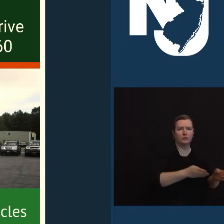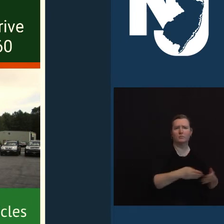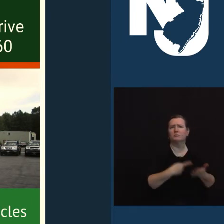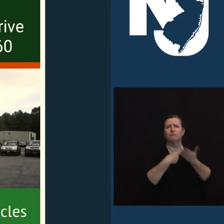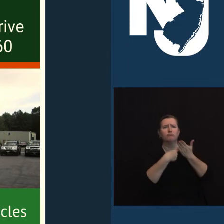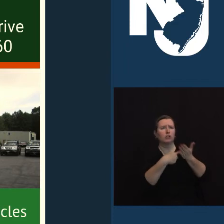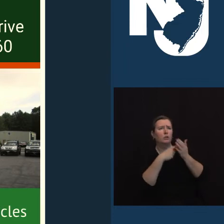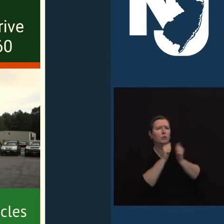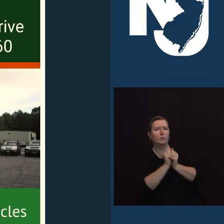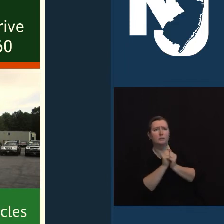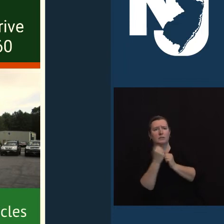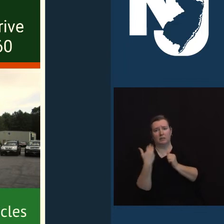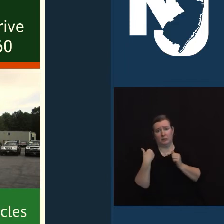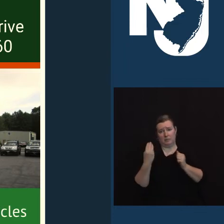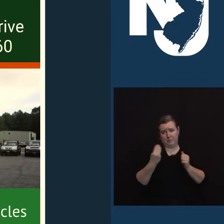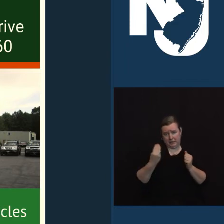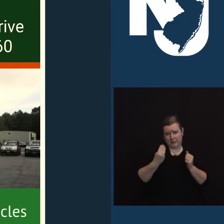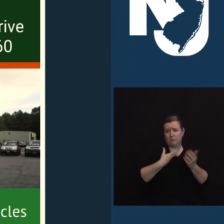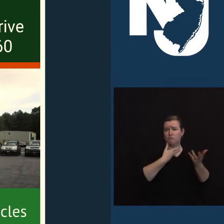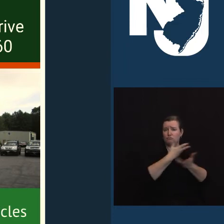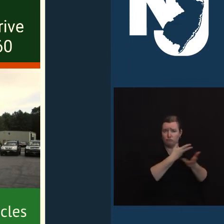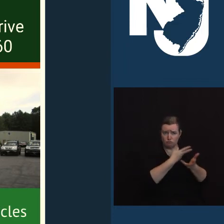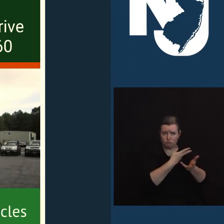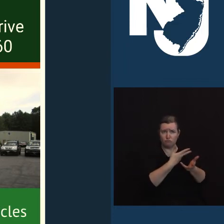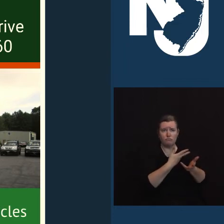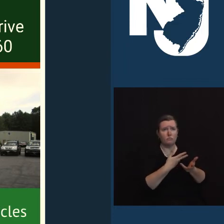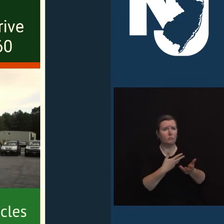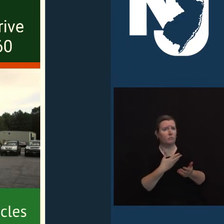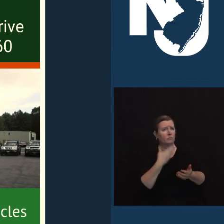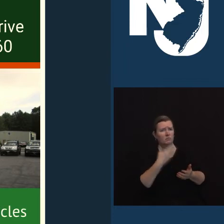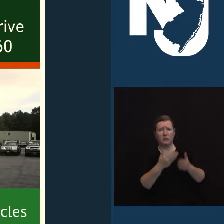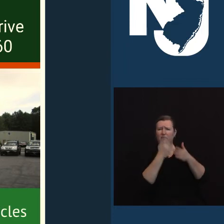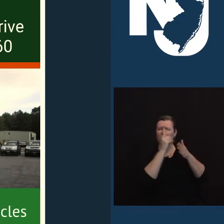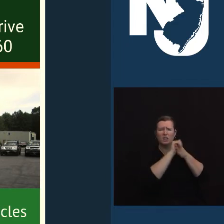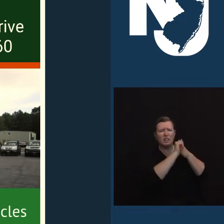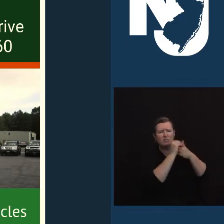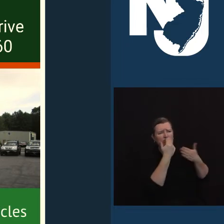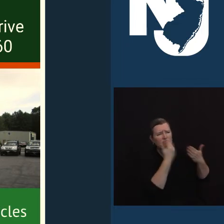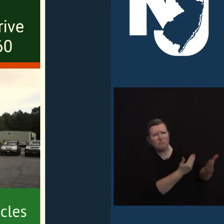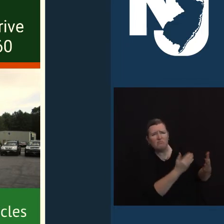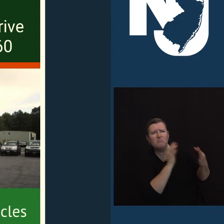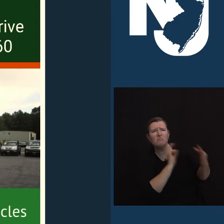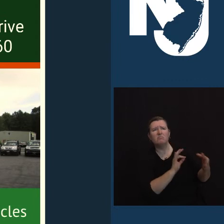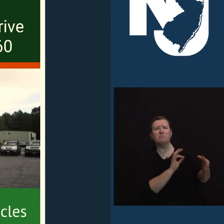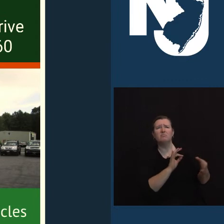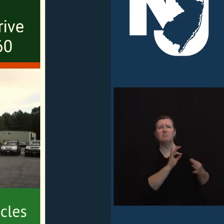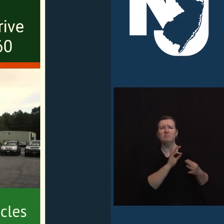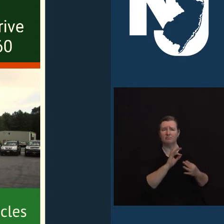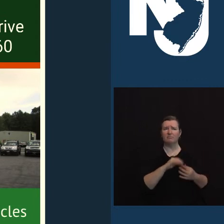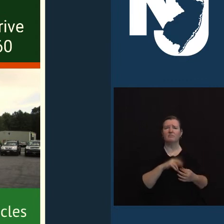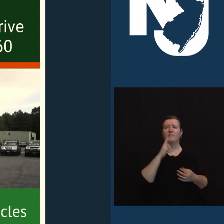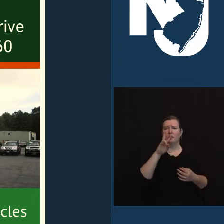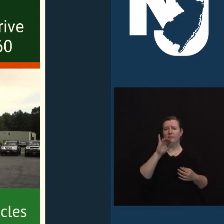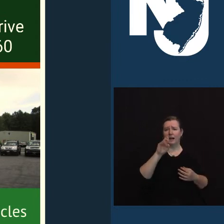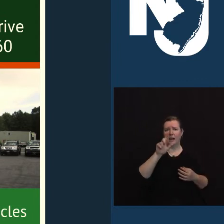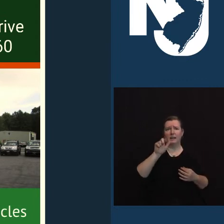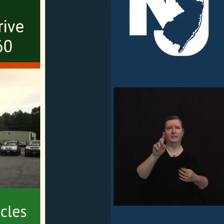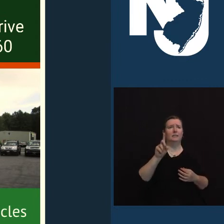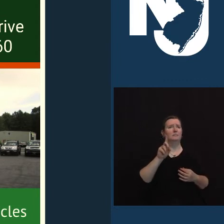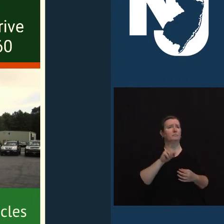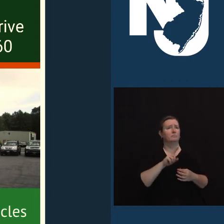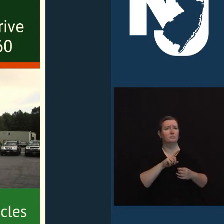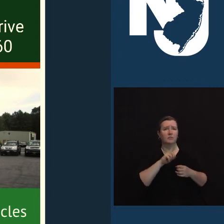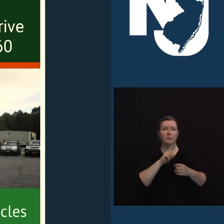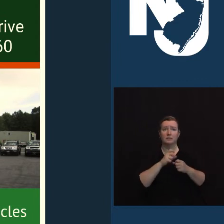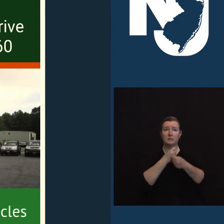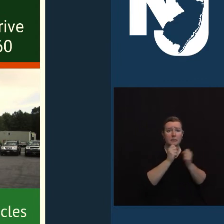leader in Vineland's small business community. Her commitment to keeping her workers and customers safe and healthy is helping us win this